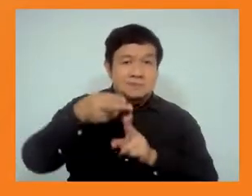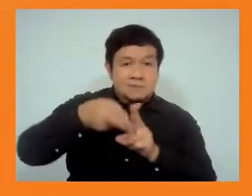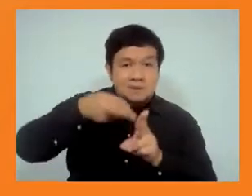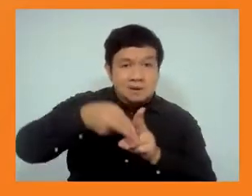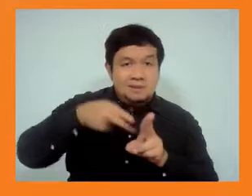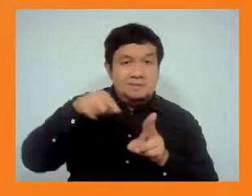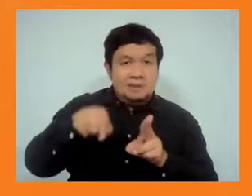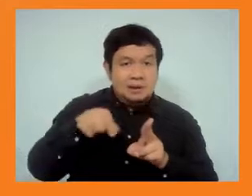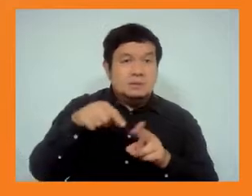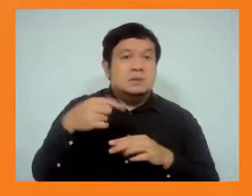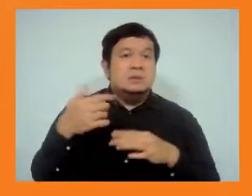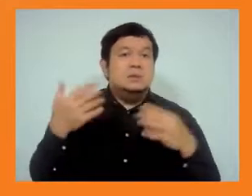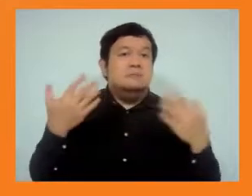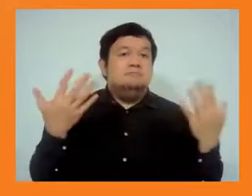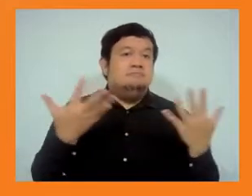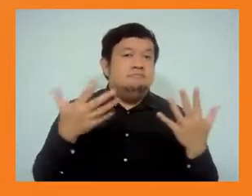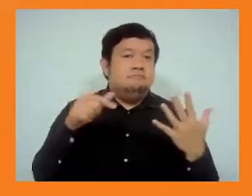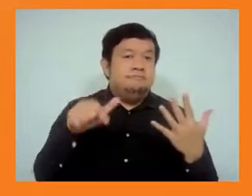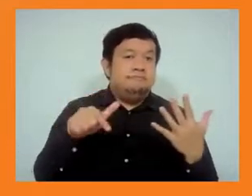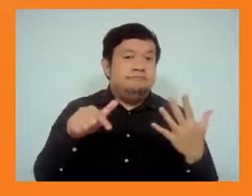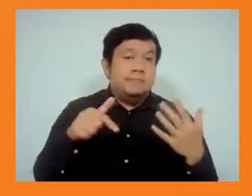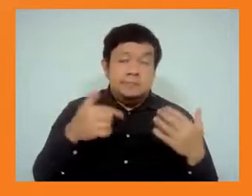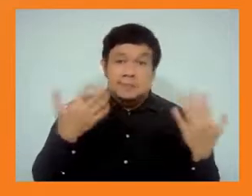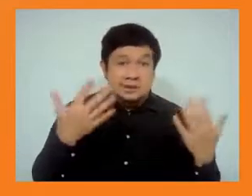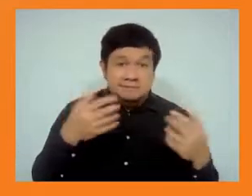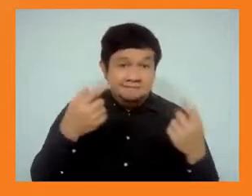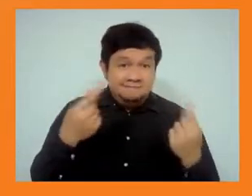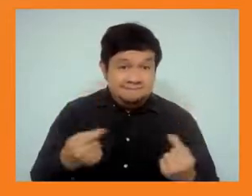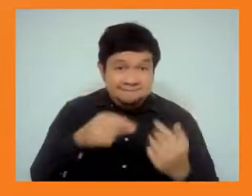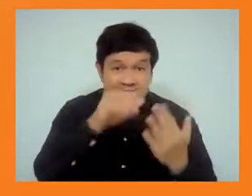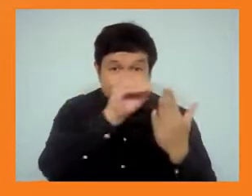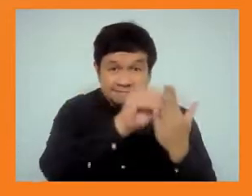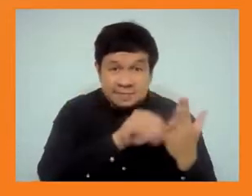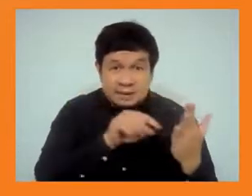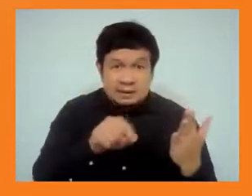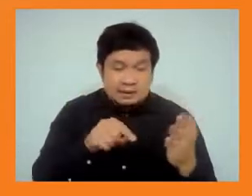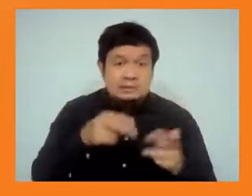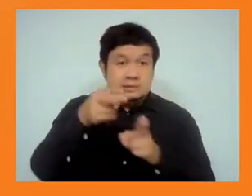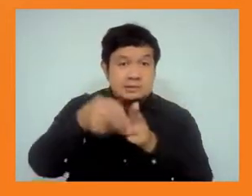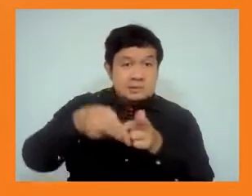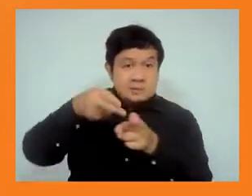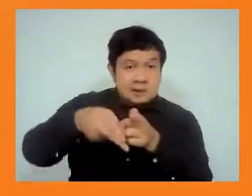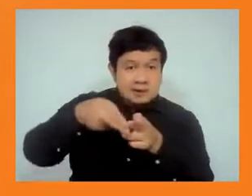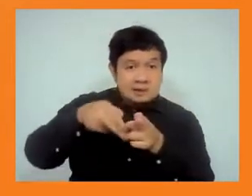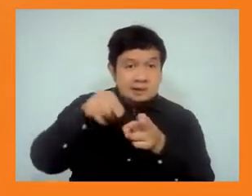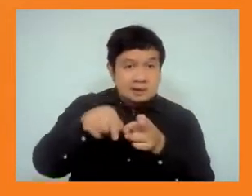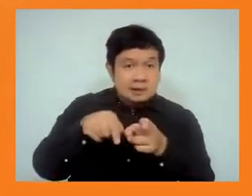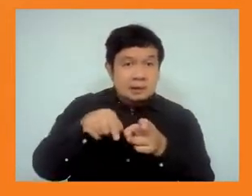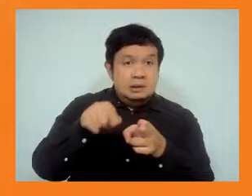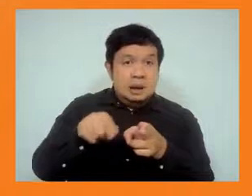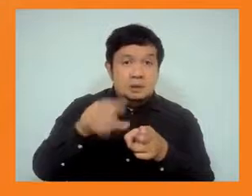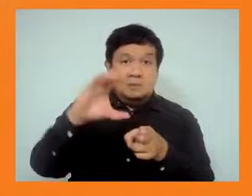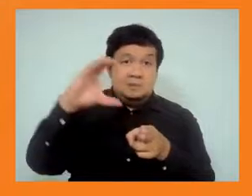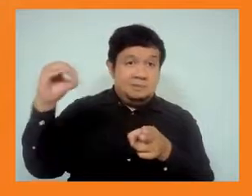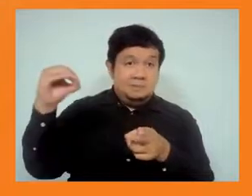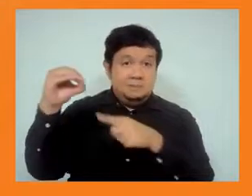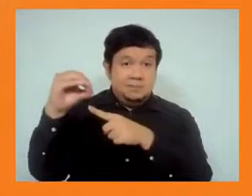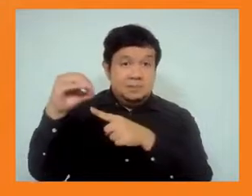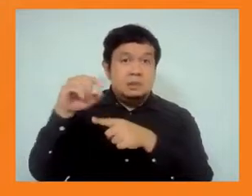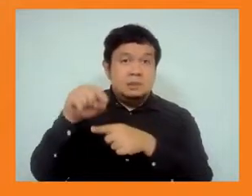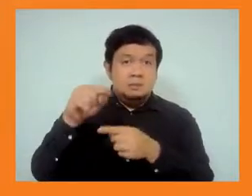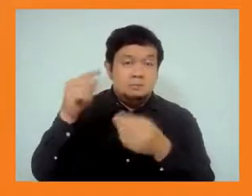On February 25th of 2021, so it's a good long time, a